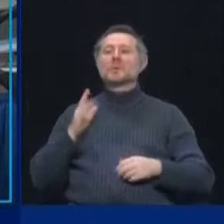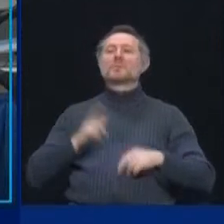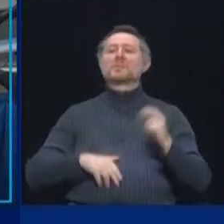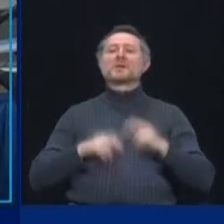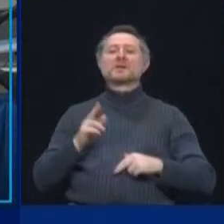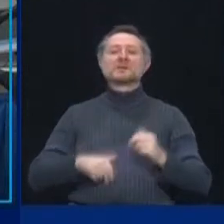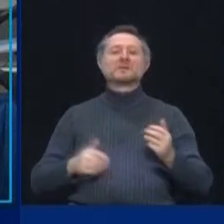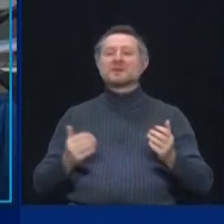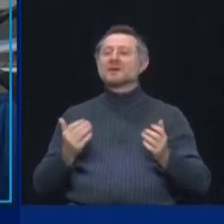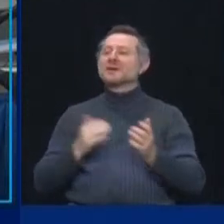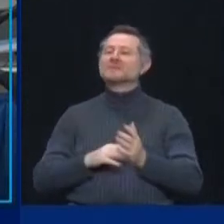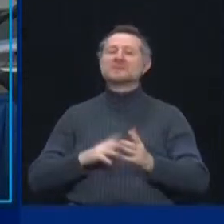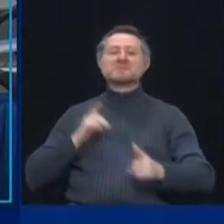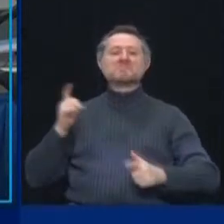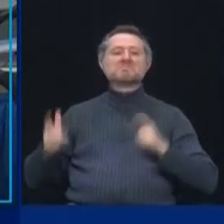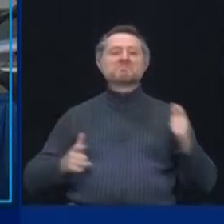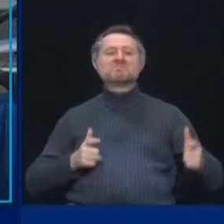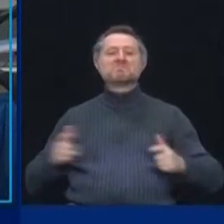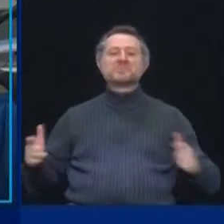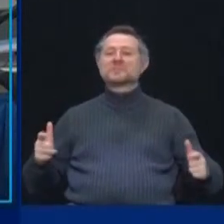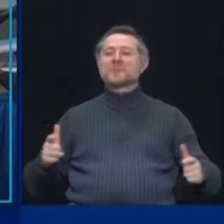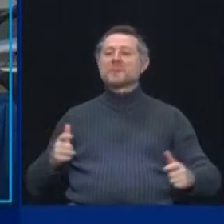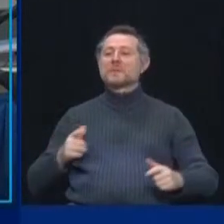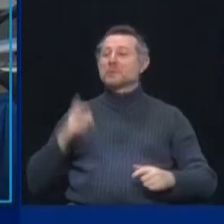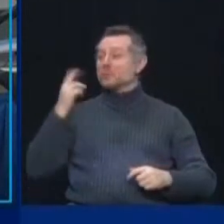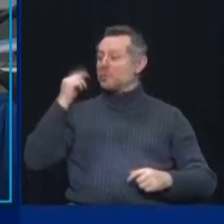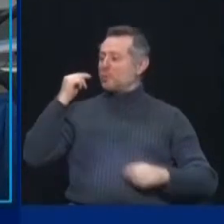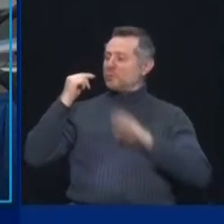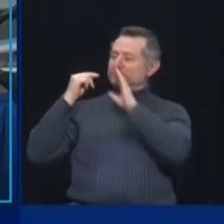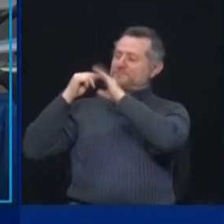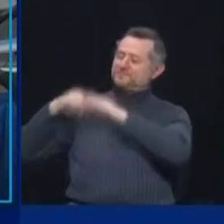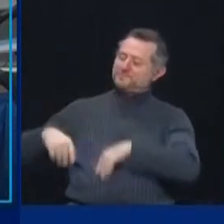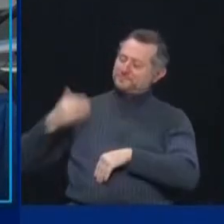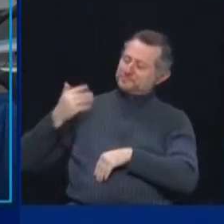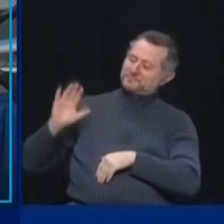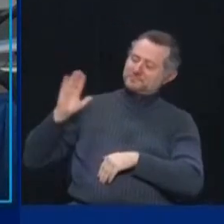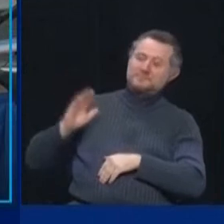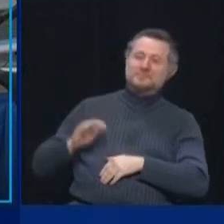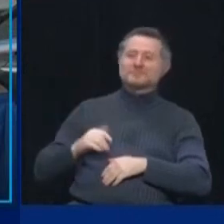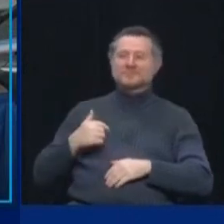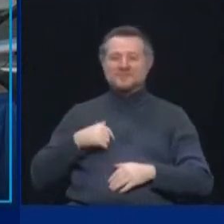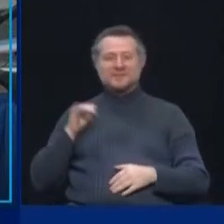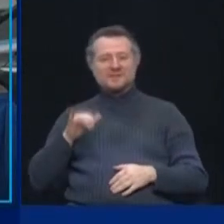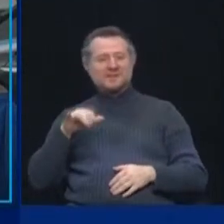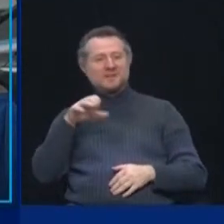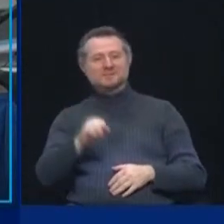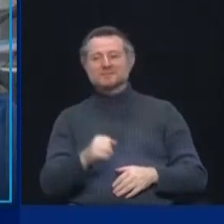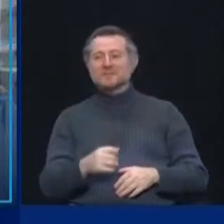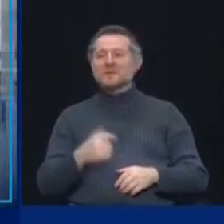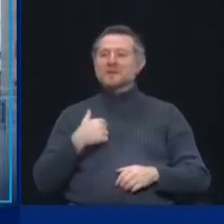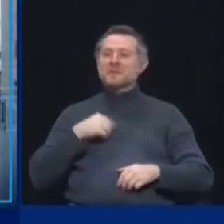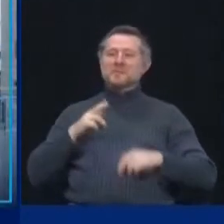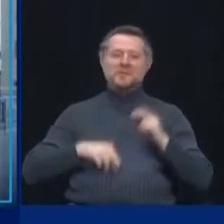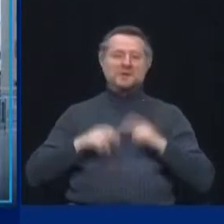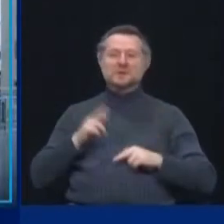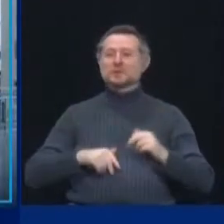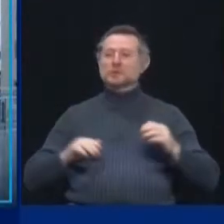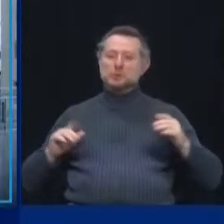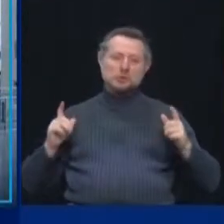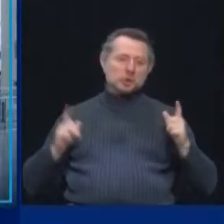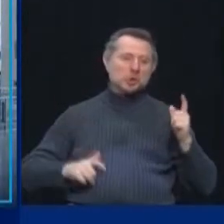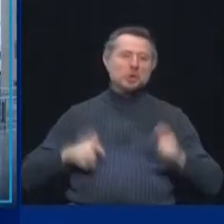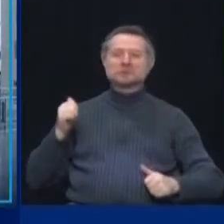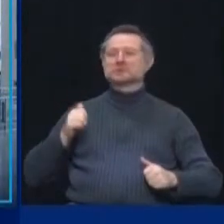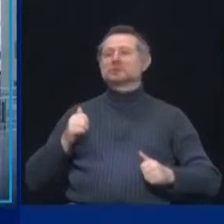big. We don't take no for an answer. And we are building with the largest building program in modern history in